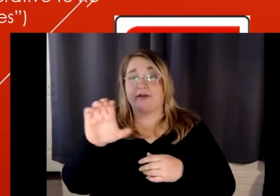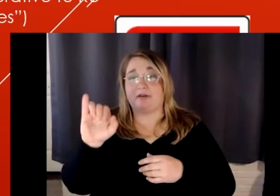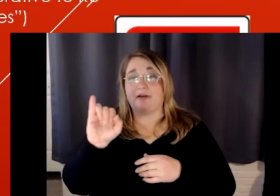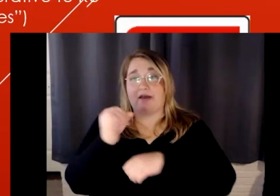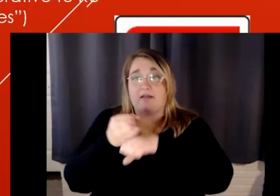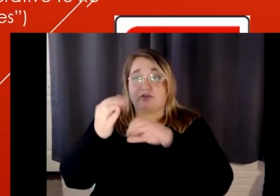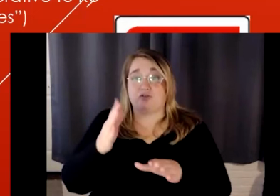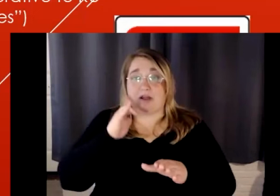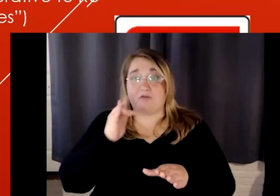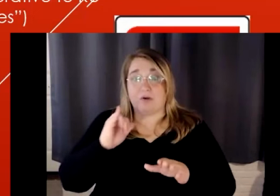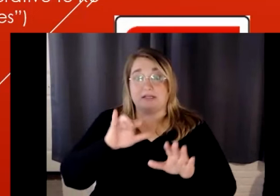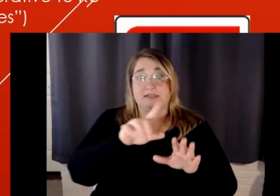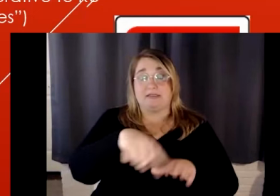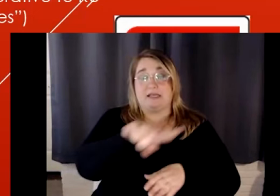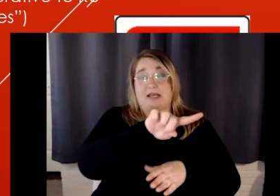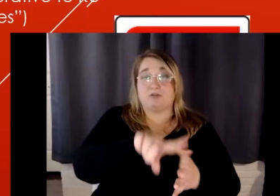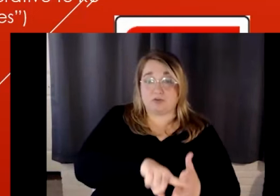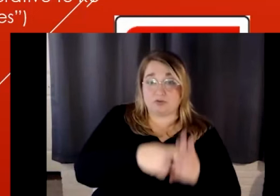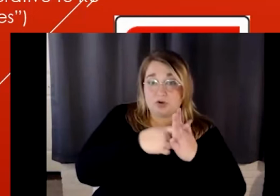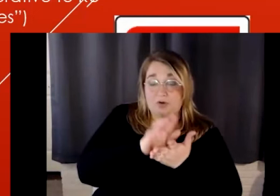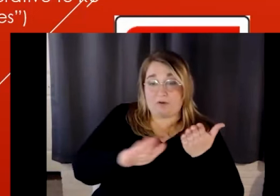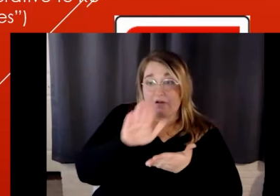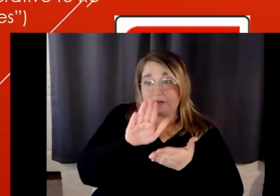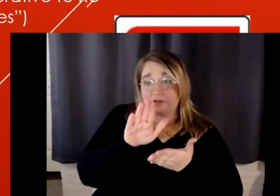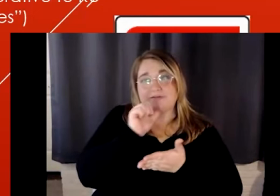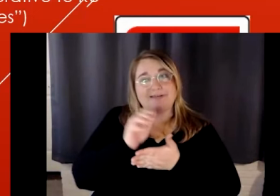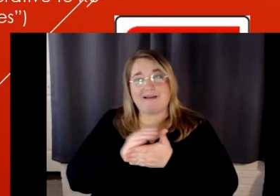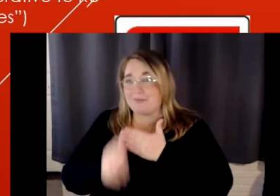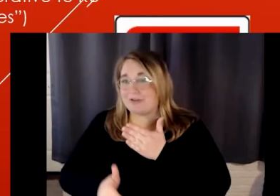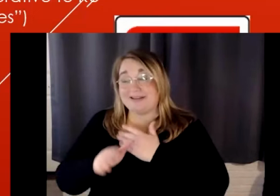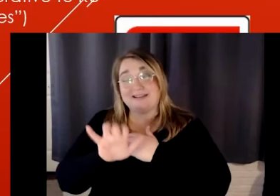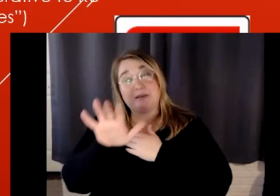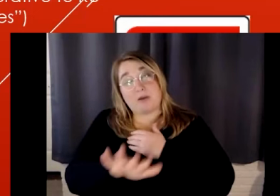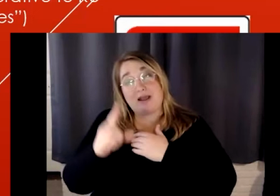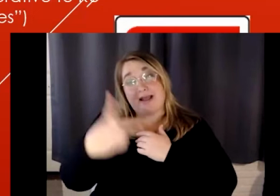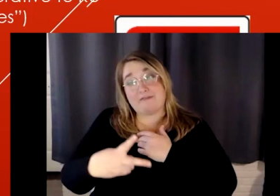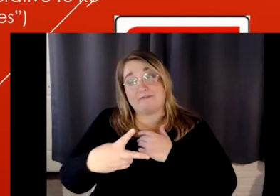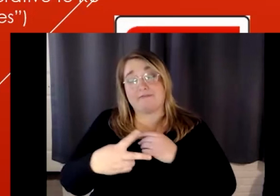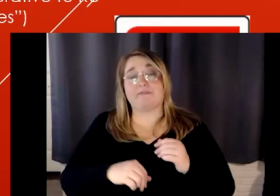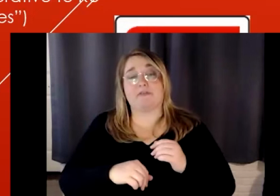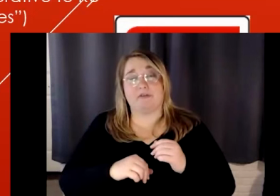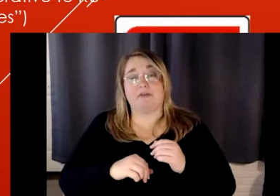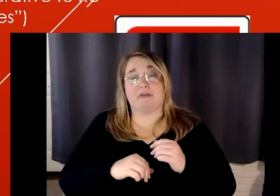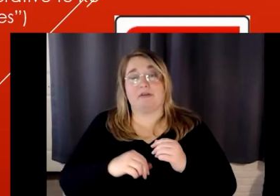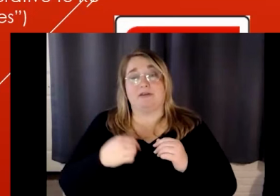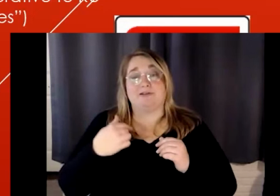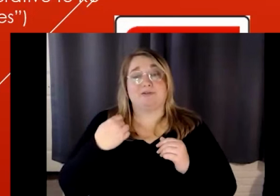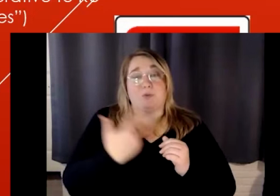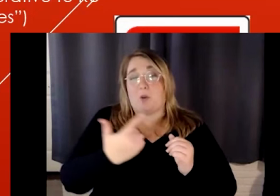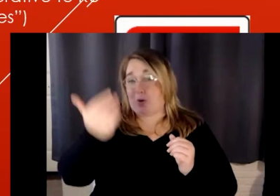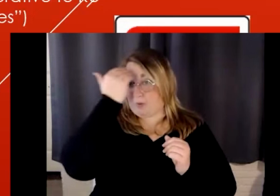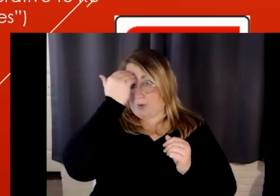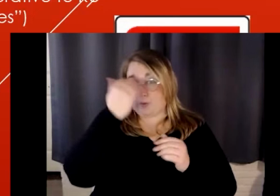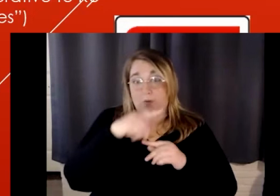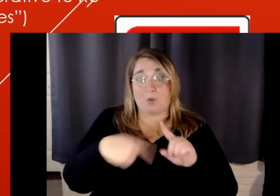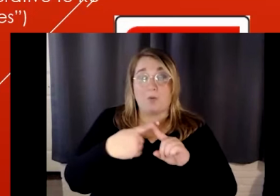A lot of these people are working right now, right? But we all know that once you get into the real world, it